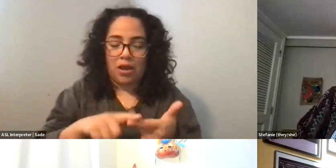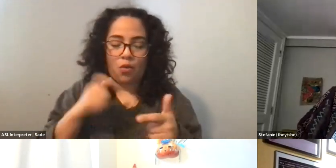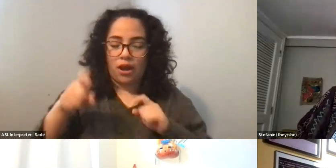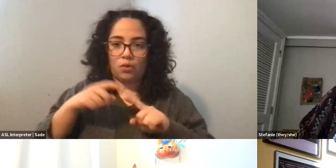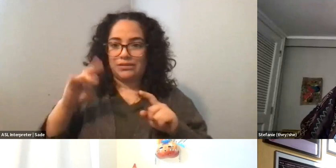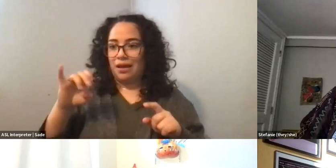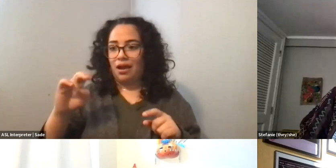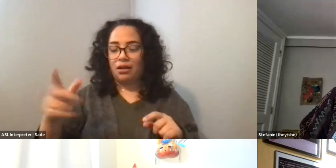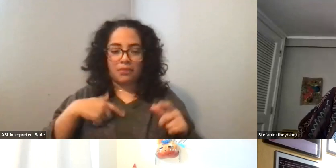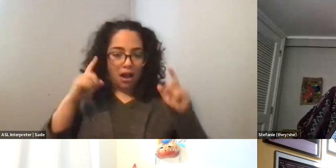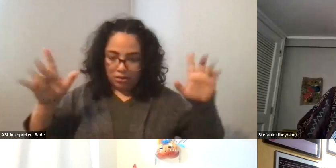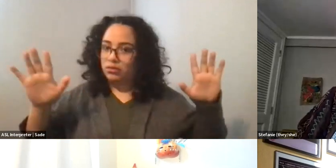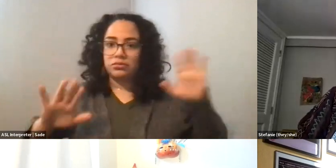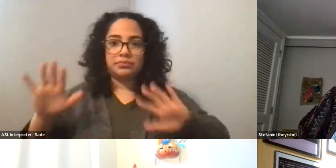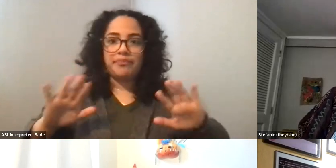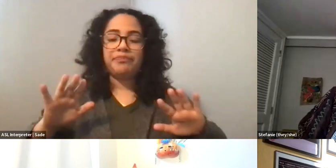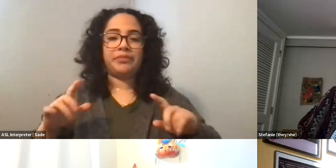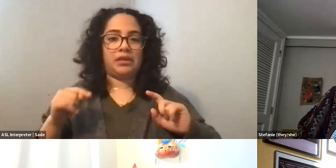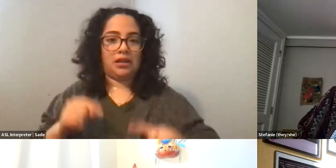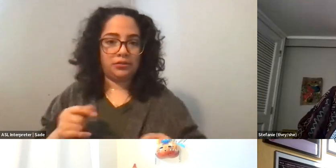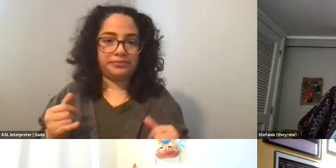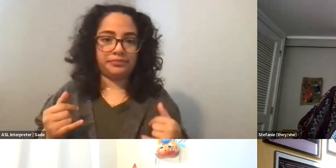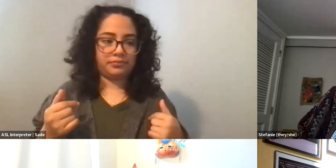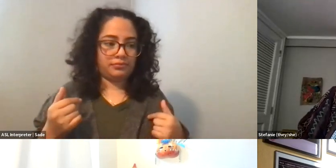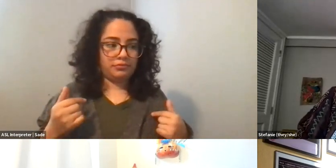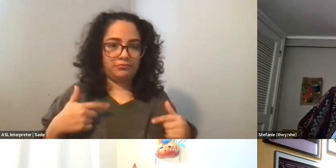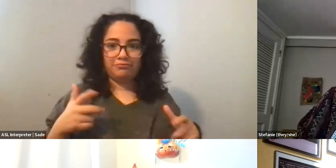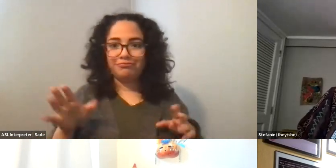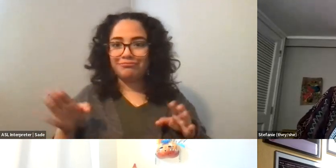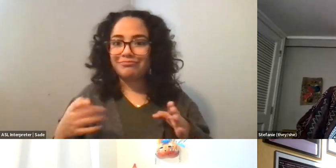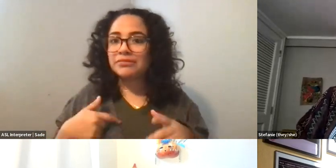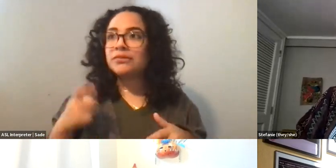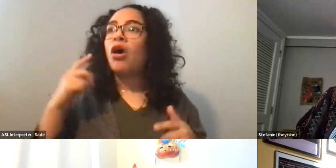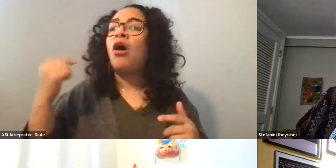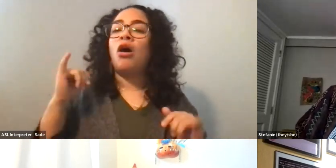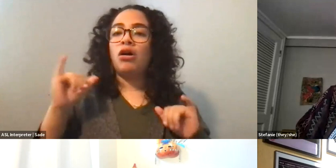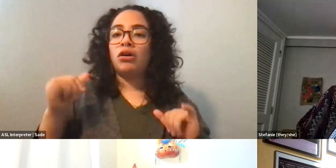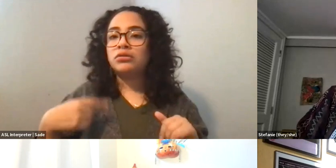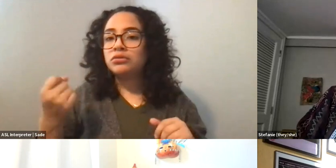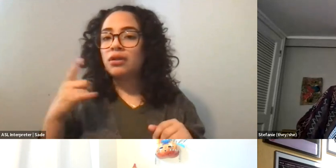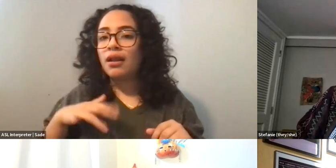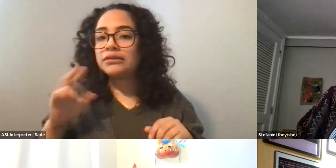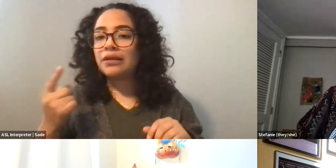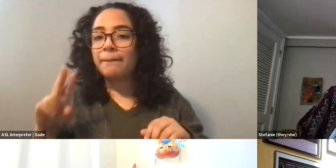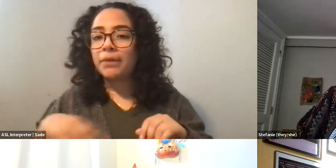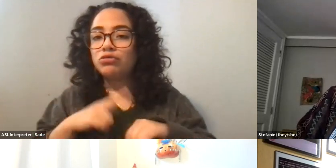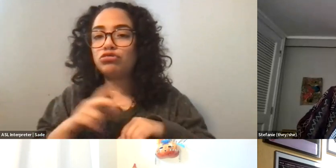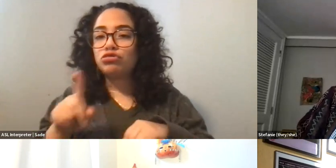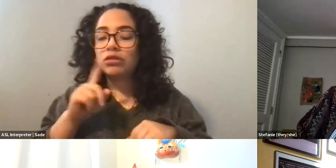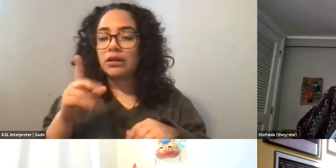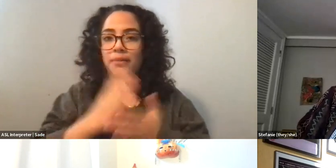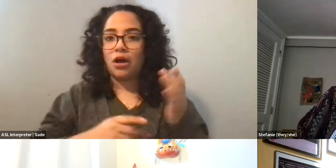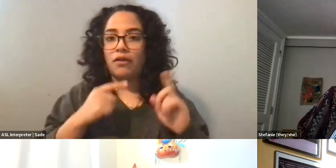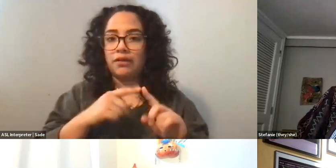Going again beyond the this is something neutral, I think there's a very important piece of this